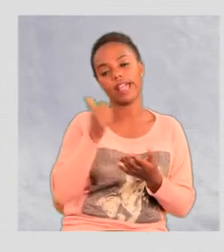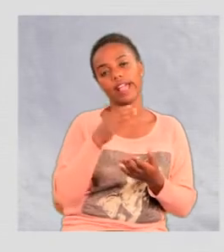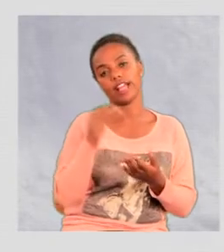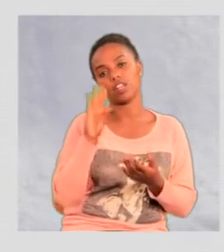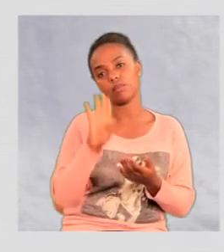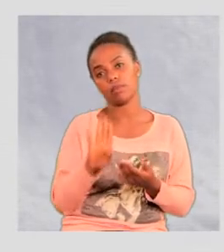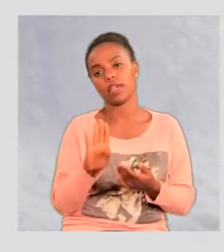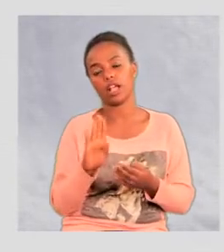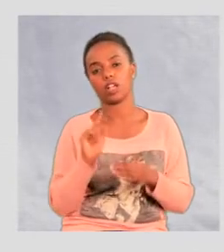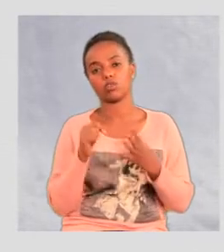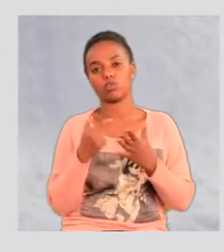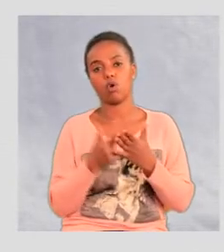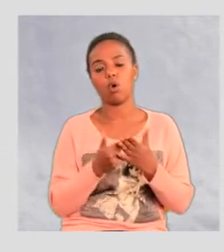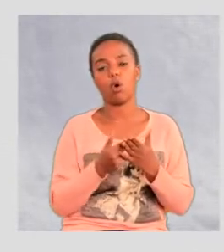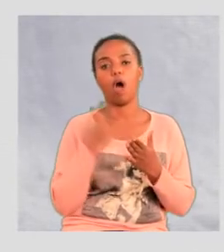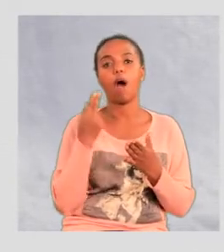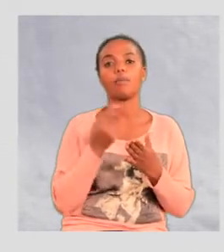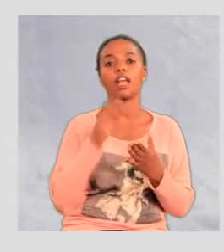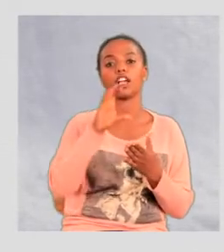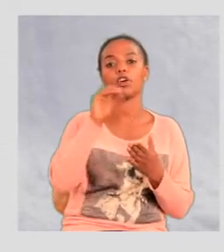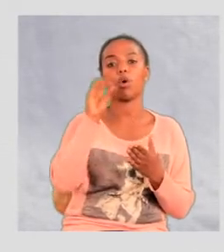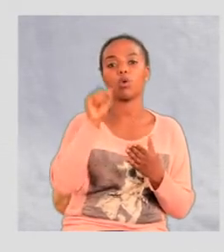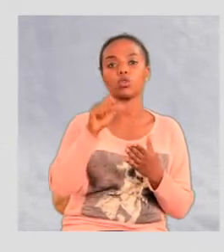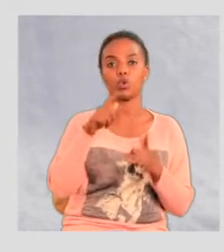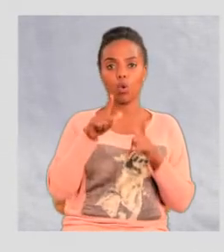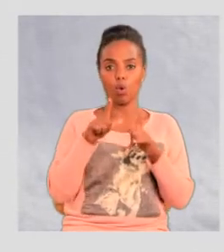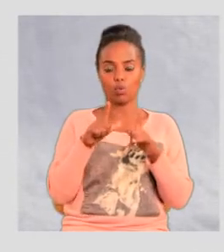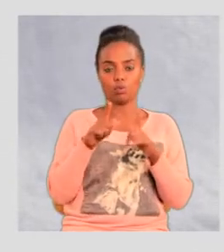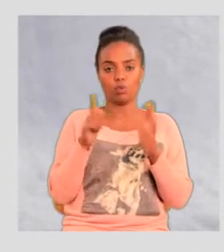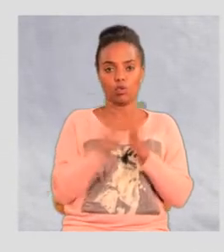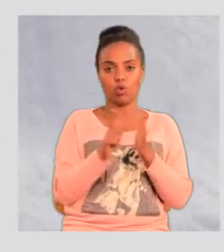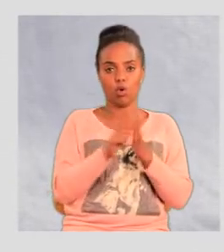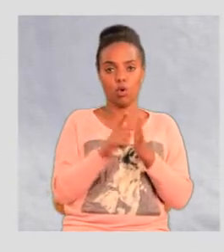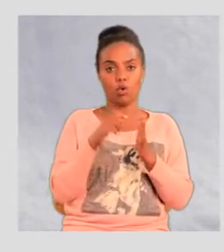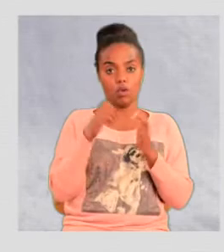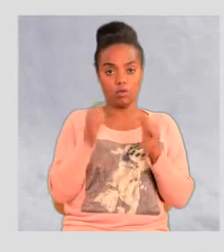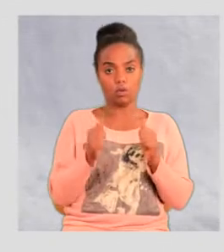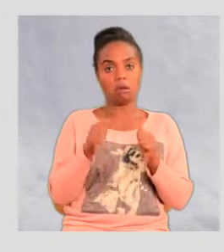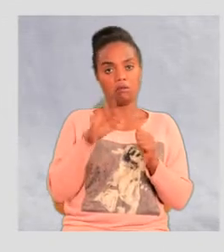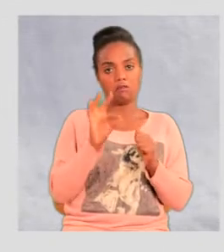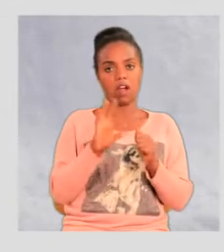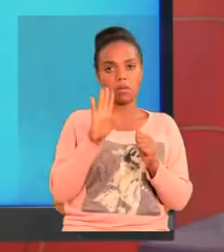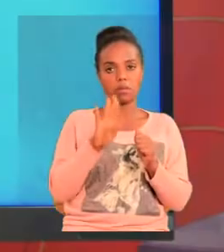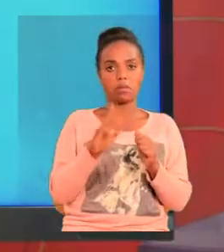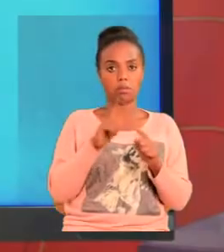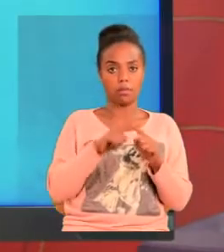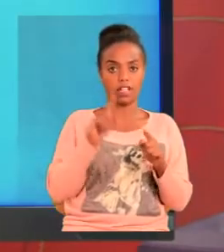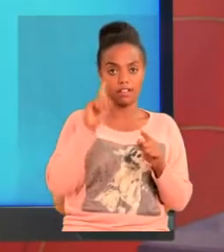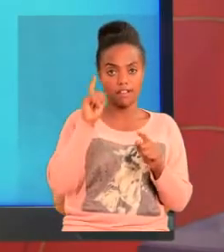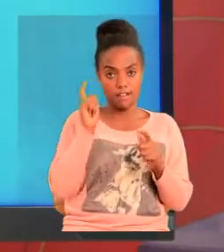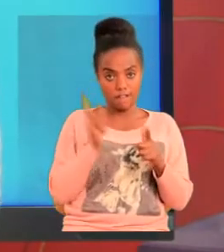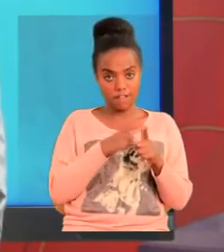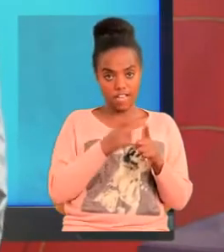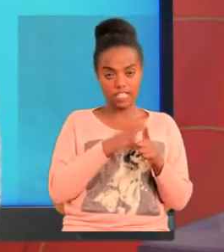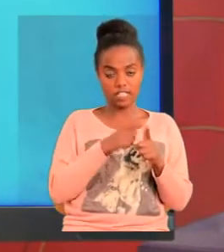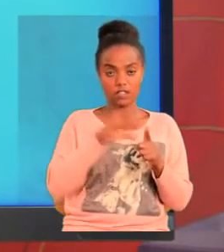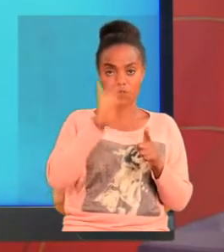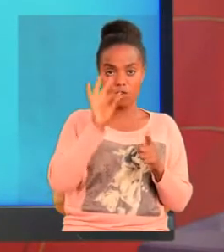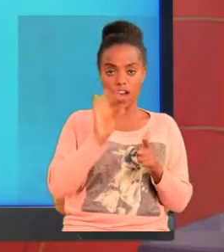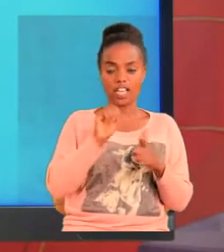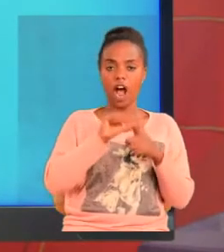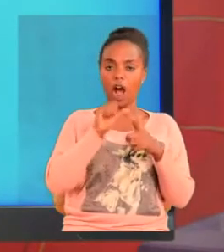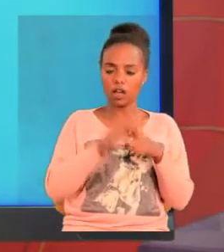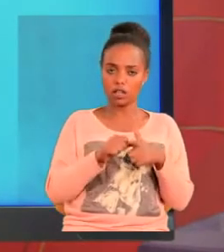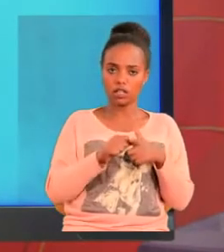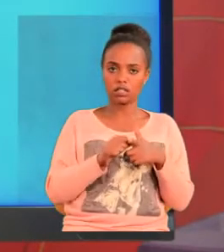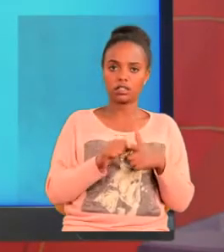B. So applying cosine law, we can find D, but first we need to find this included angle. This one